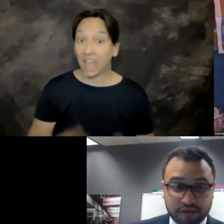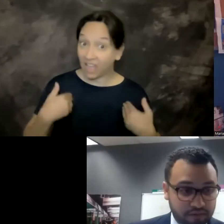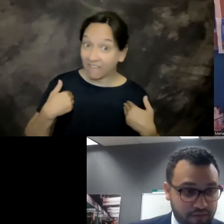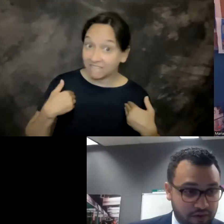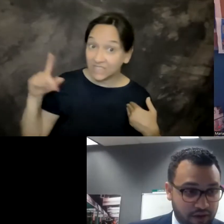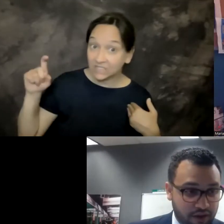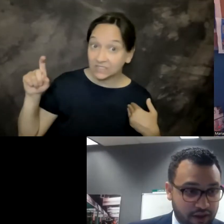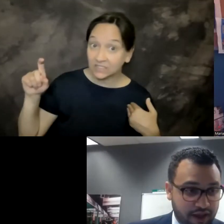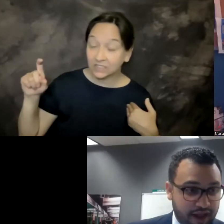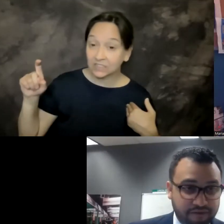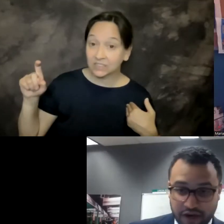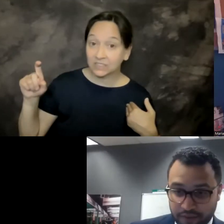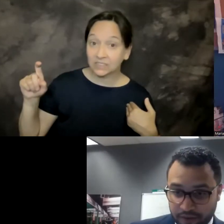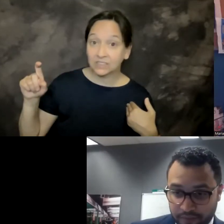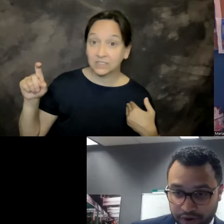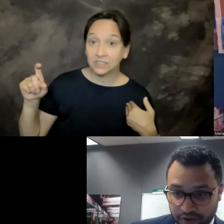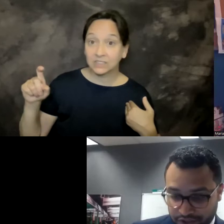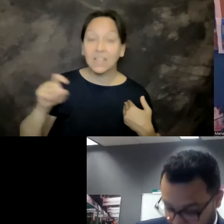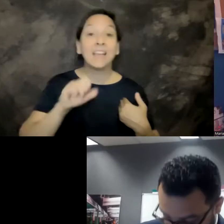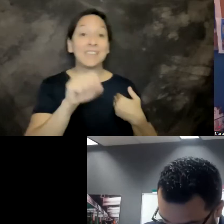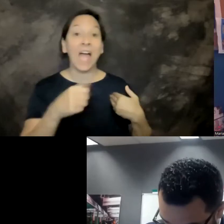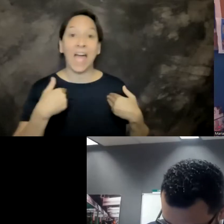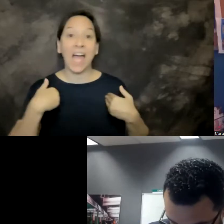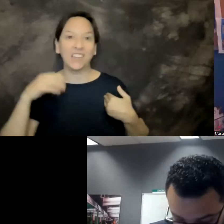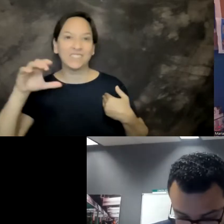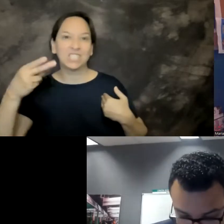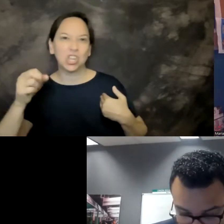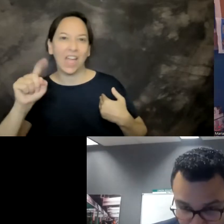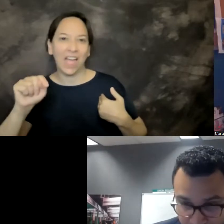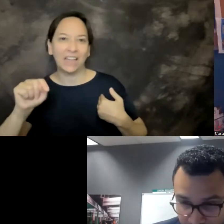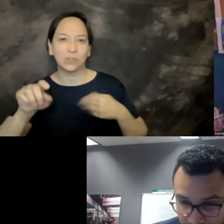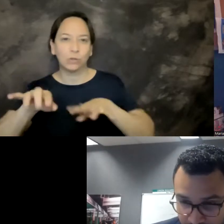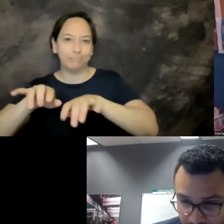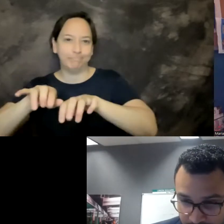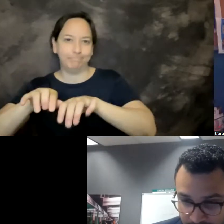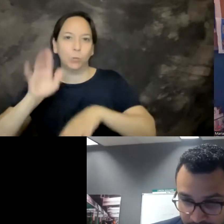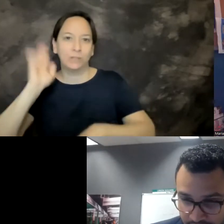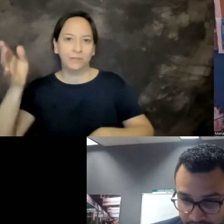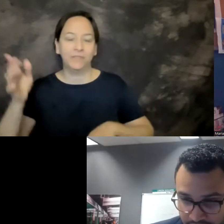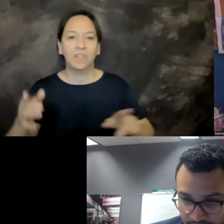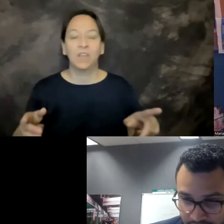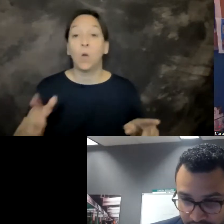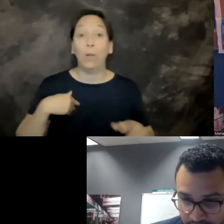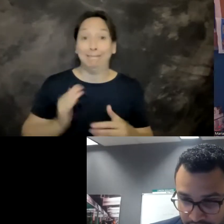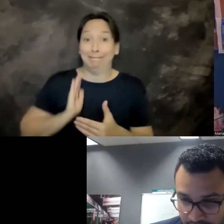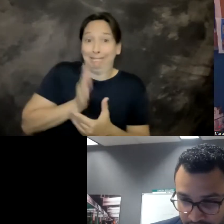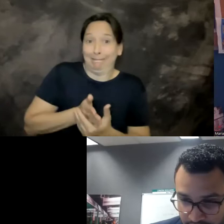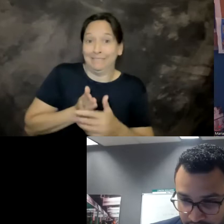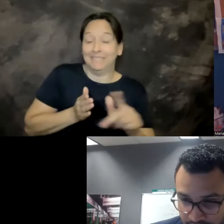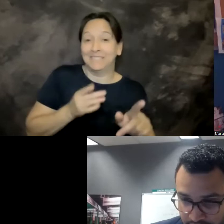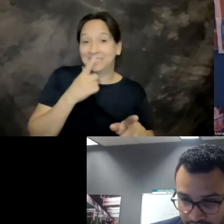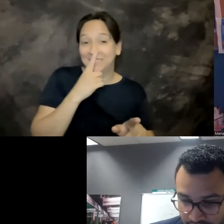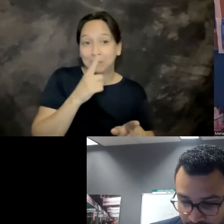yet? Yeah, I have the number. I'm going to put it on the chat for the call center. Okay. Also, sorry to interrupt, just want to remind